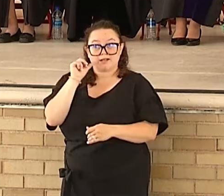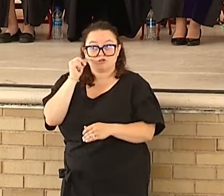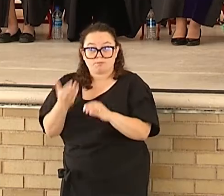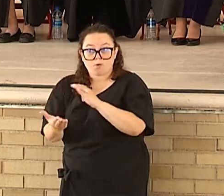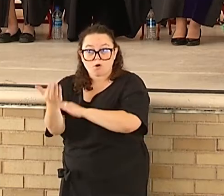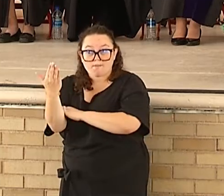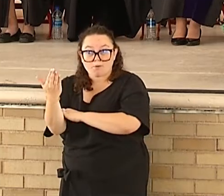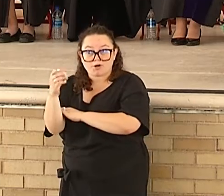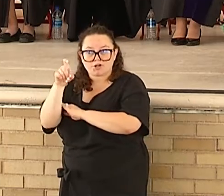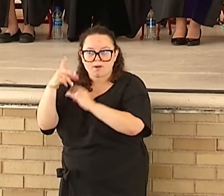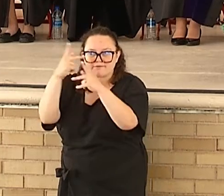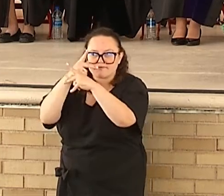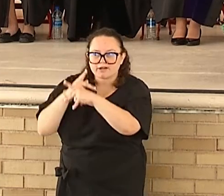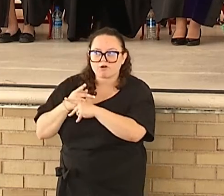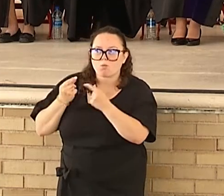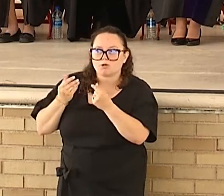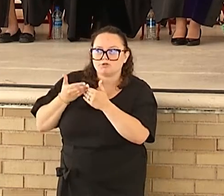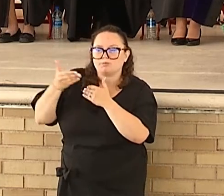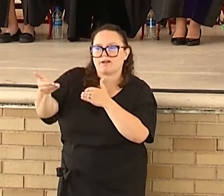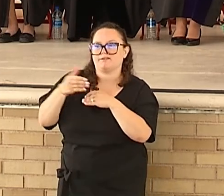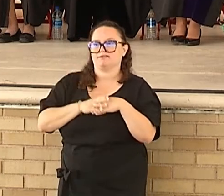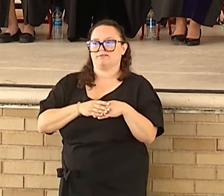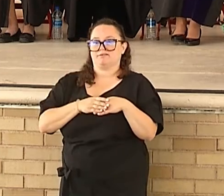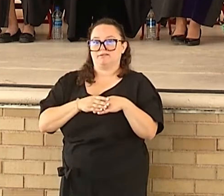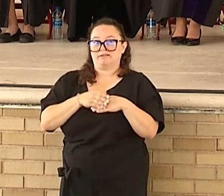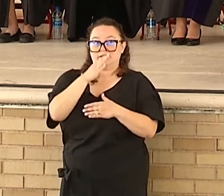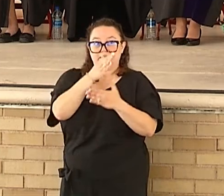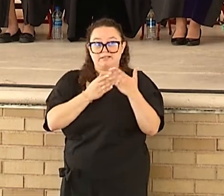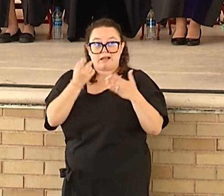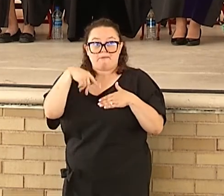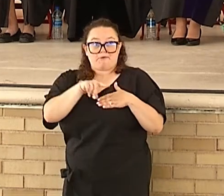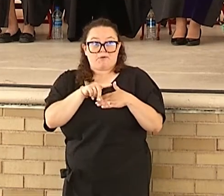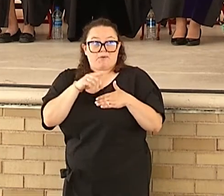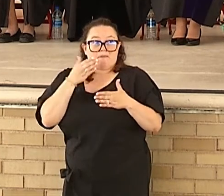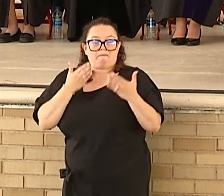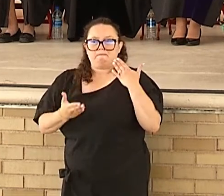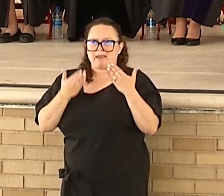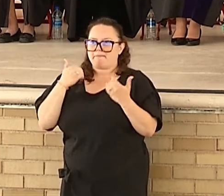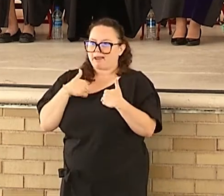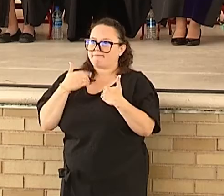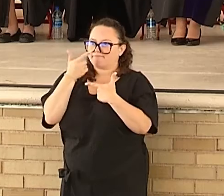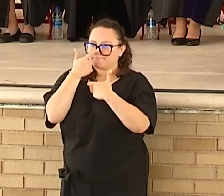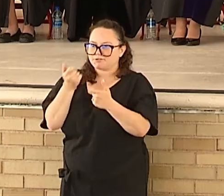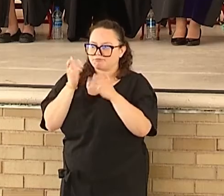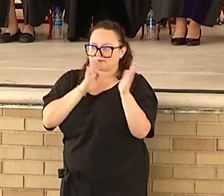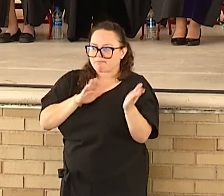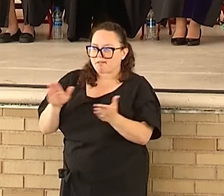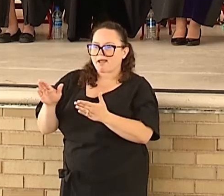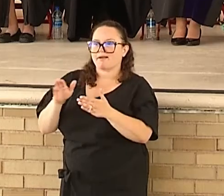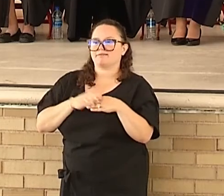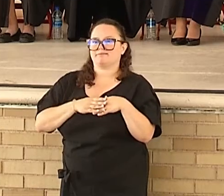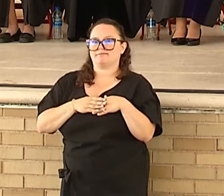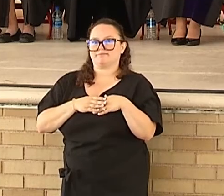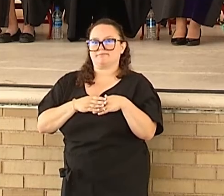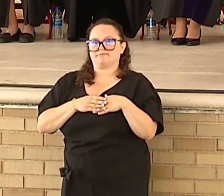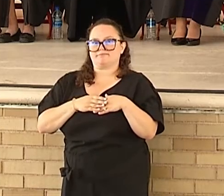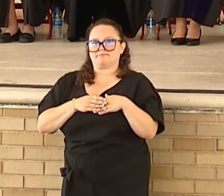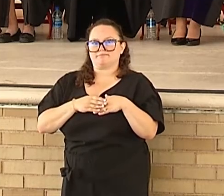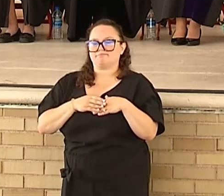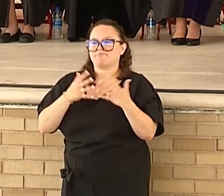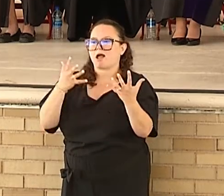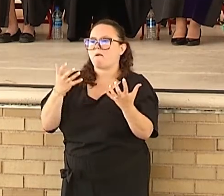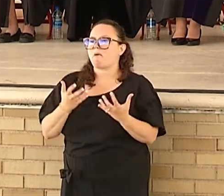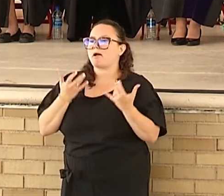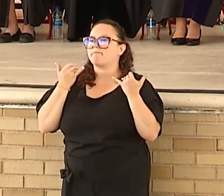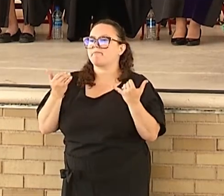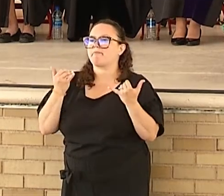figure out what comes next. Some of you, it sounds like, have some pretty interesting plans. I wanted to talk to you, give you some suggestions